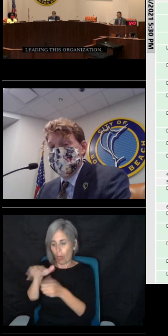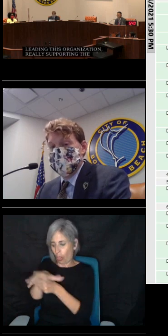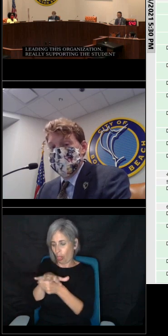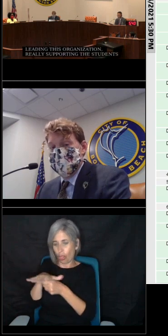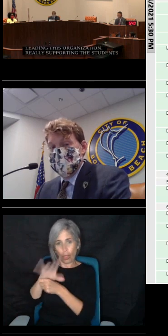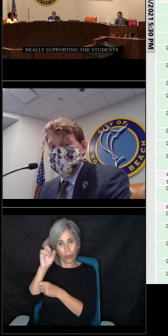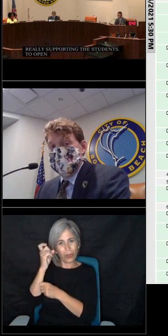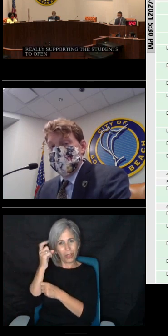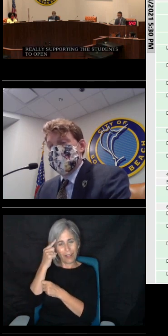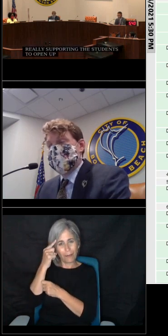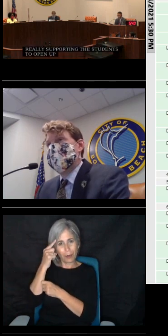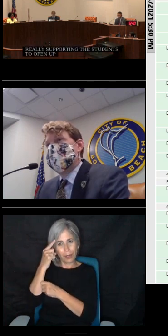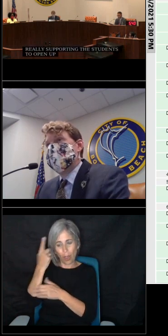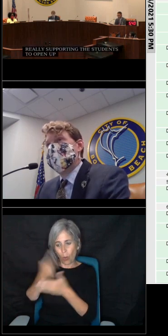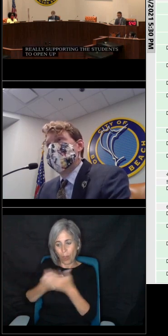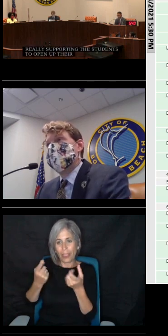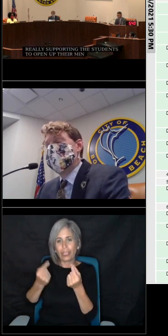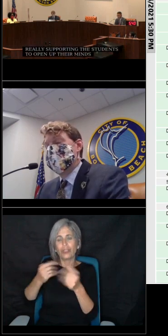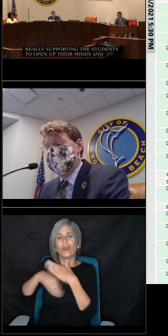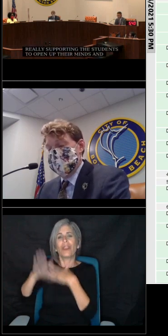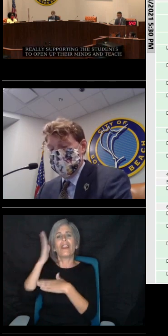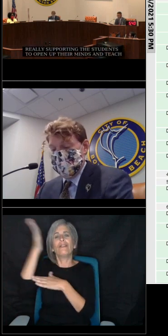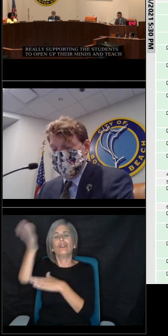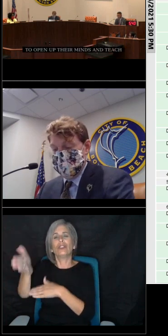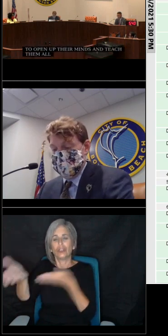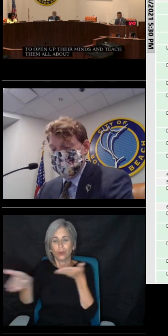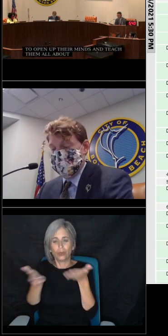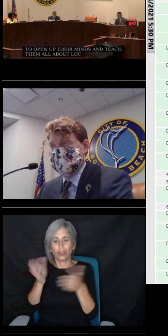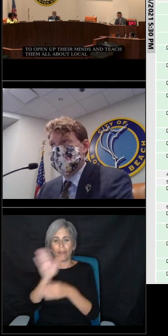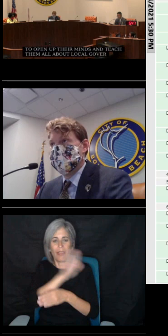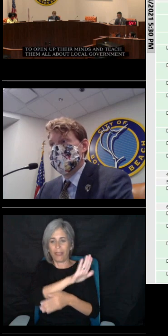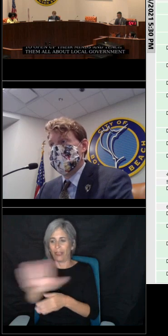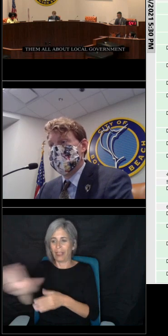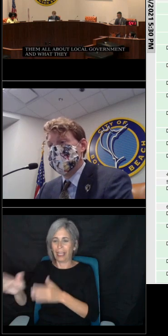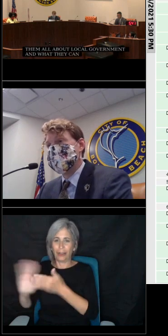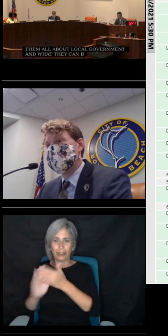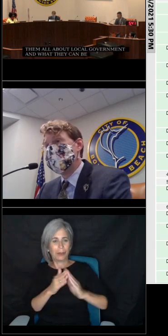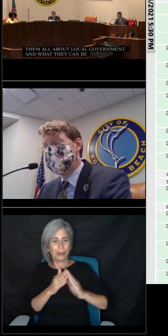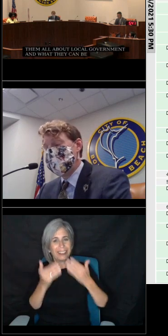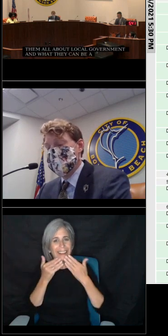and what they can be and do in the future to serve their communities. Thank you.